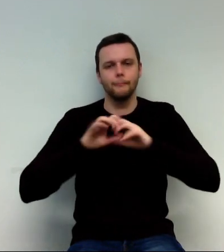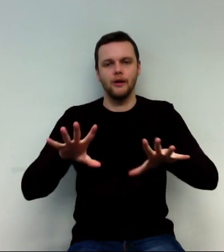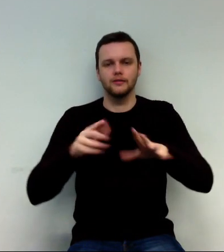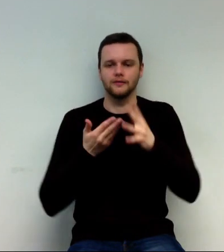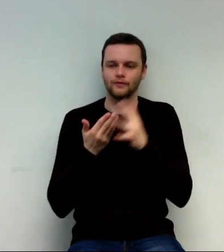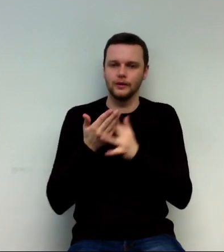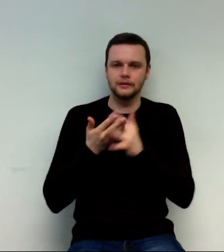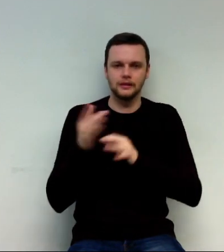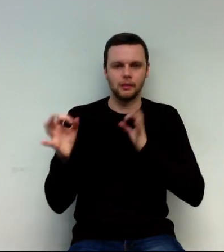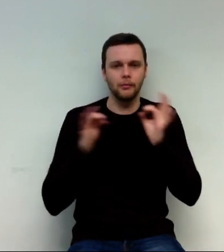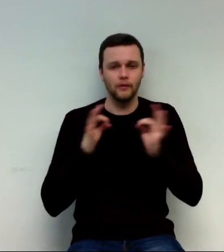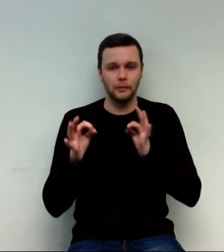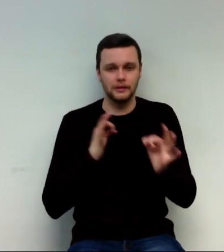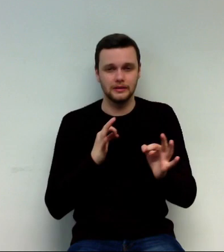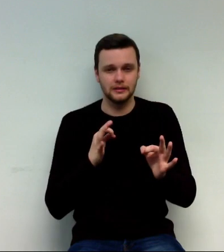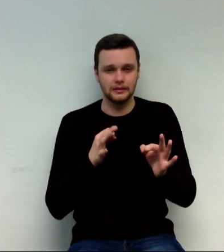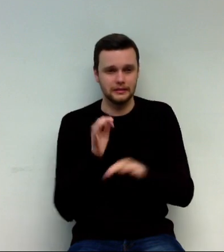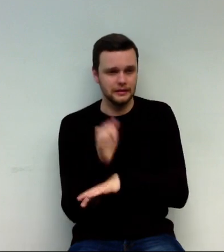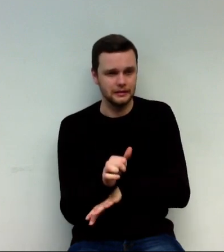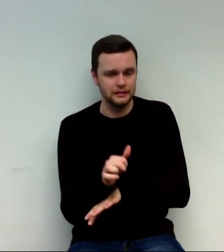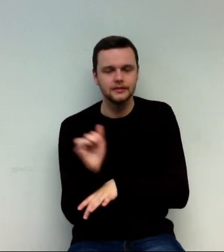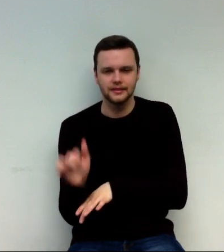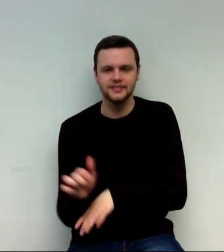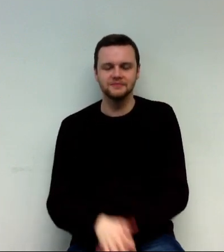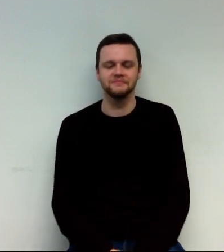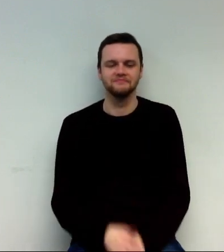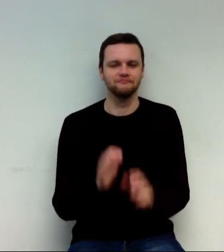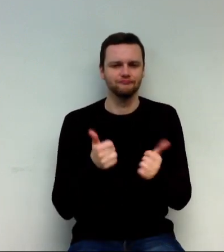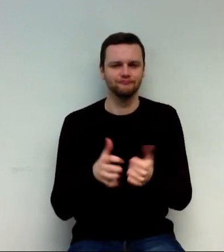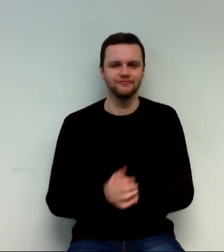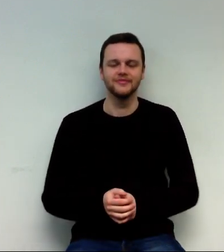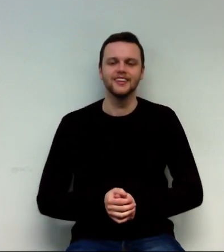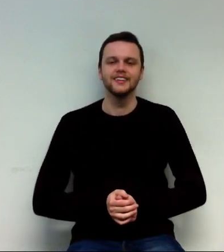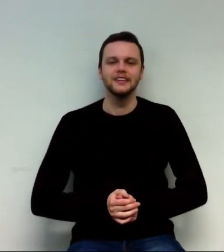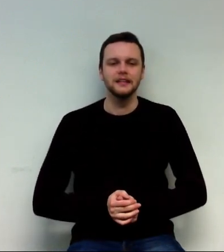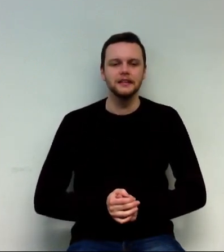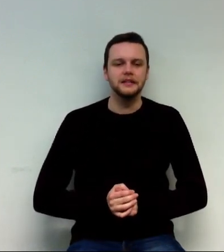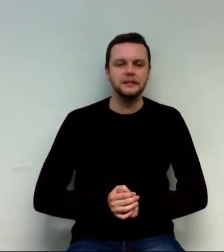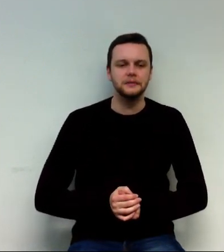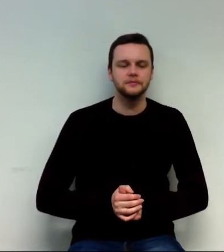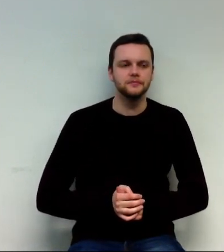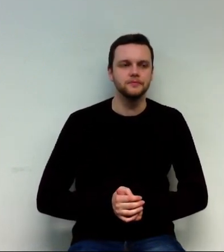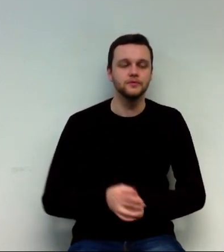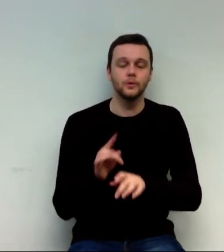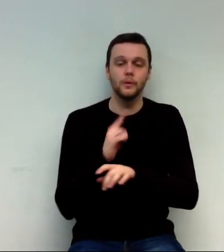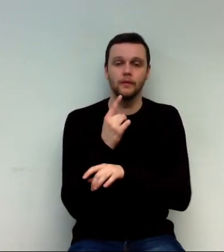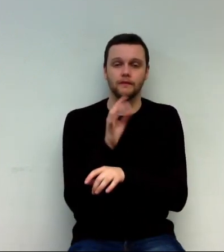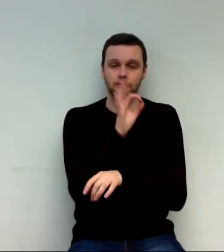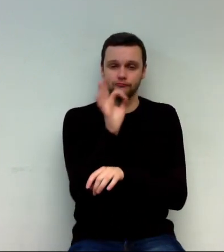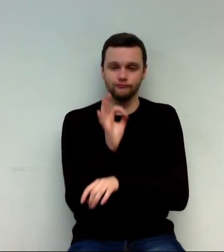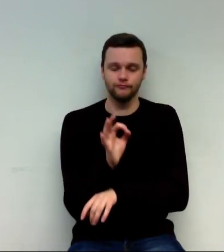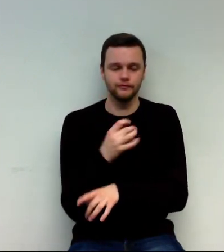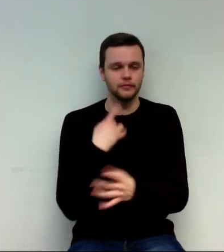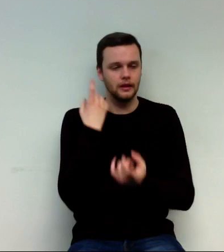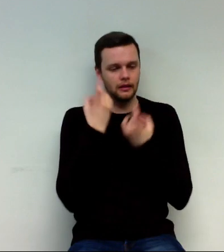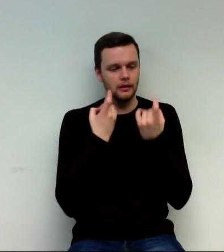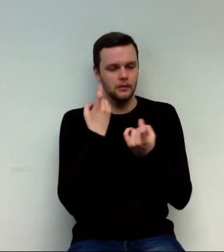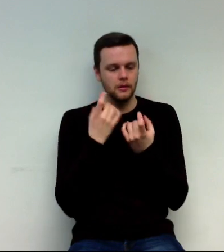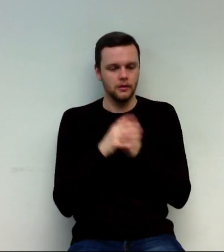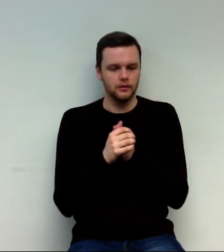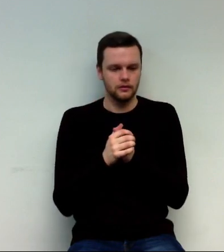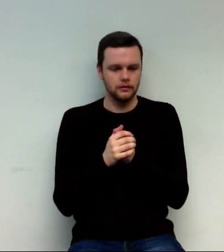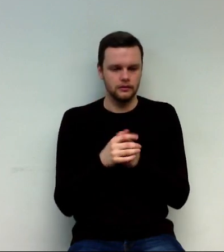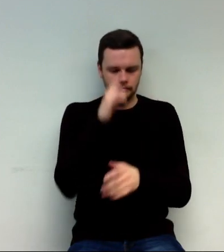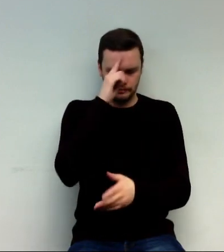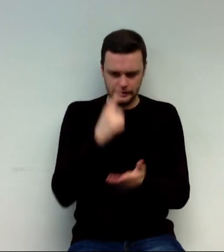accessible performance, I hope. Yes, it is. Well done. Thanks. So I guess the first question, so what, when you've now,